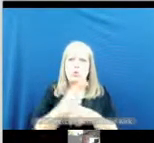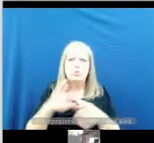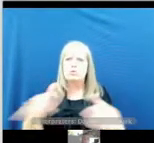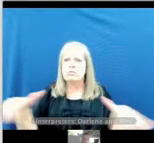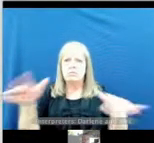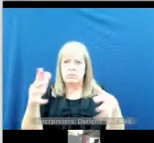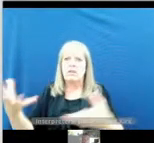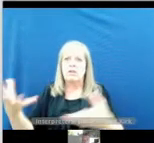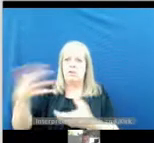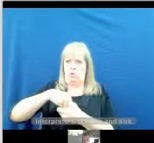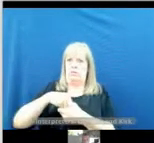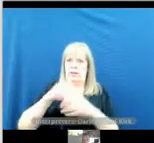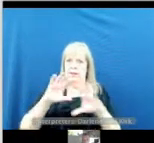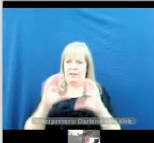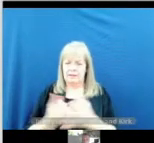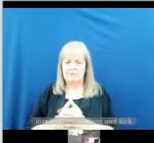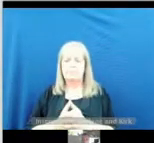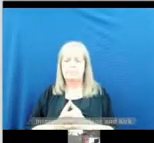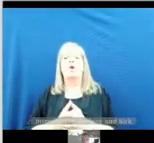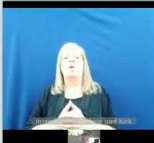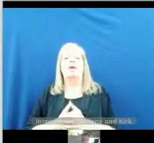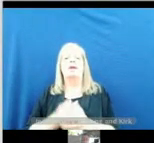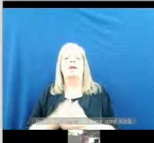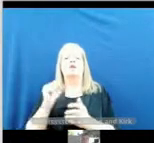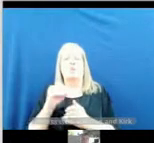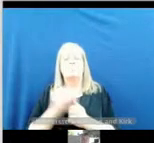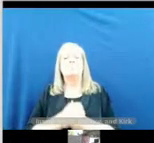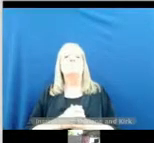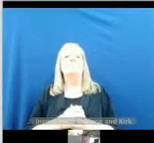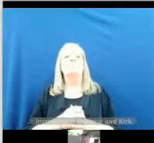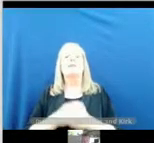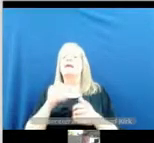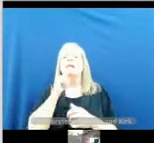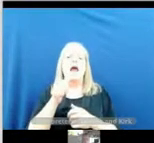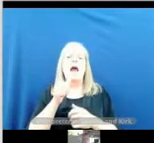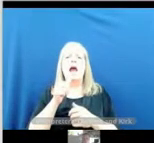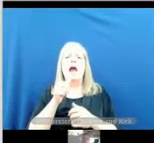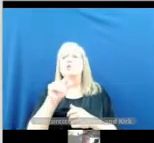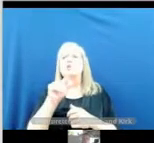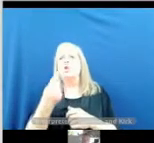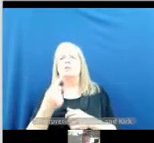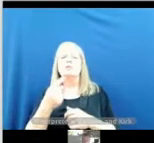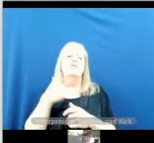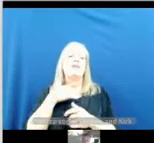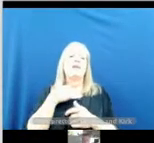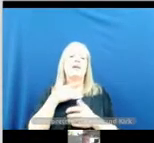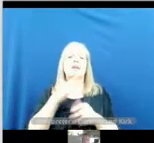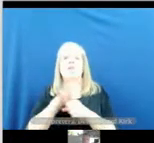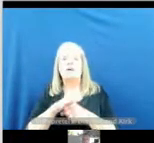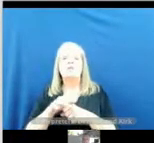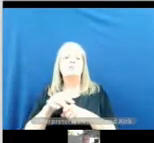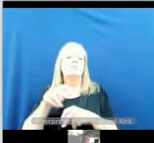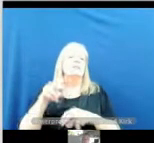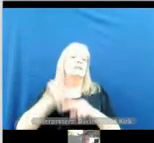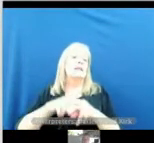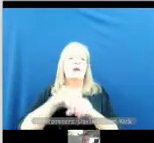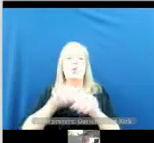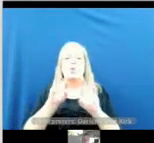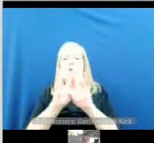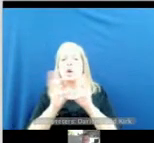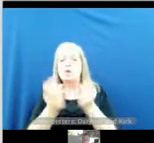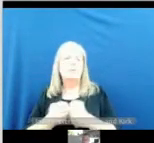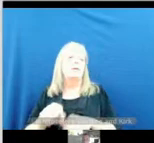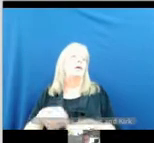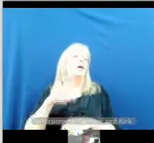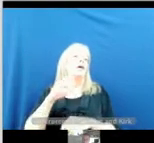Now, about the fun stuff. So it's not just about sitting in a workshop or watching a webinar. It is about the fun stuff.